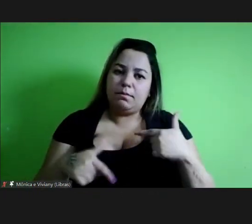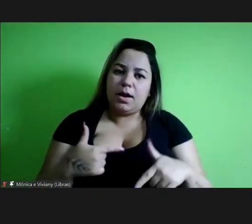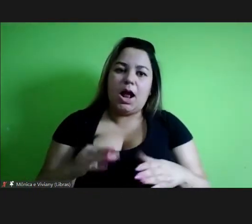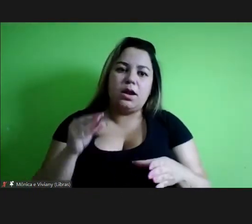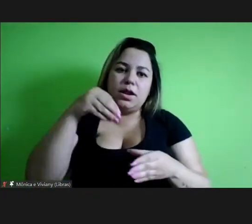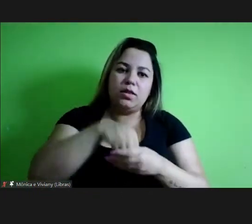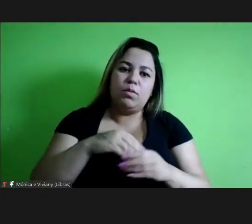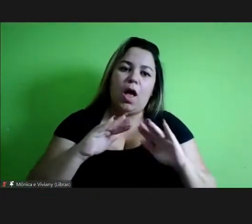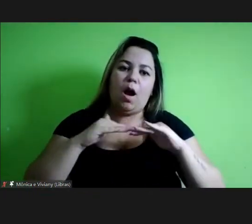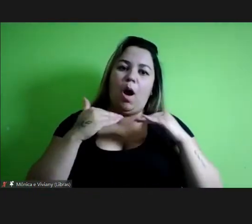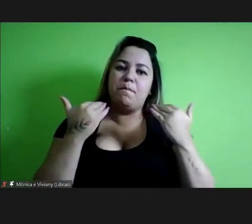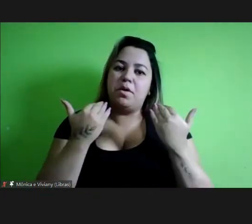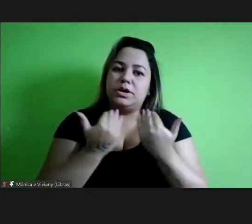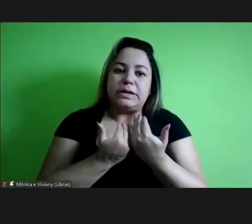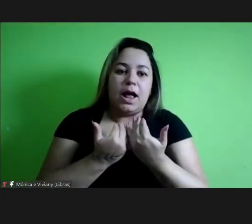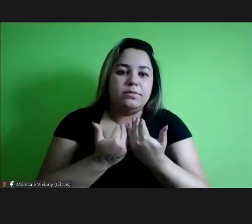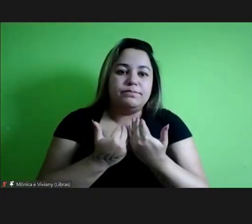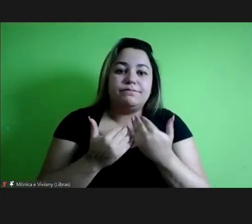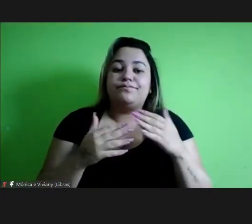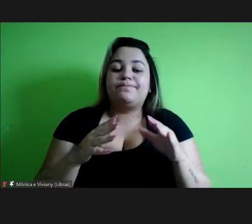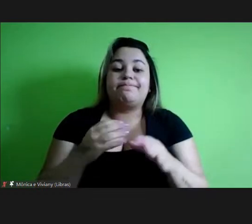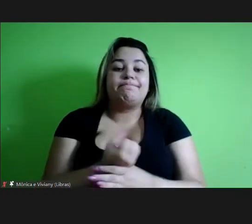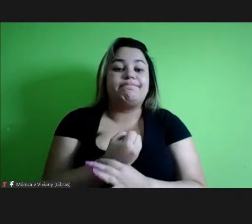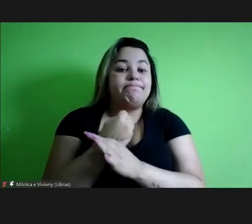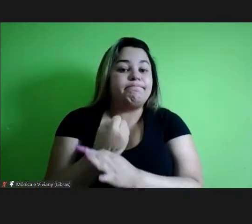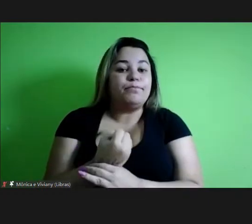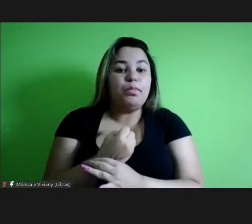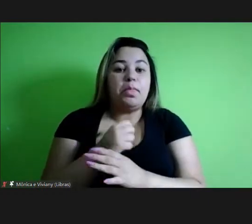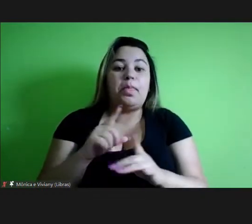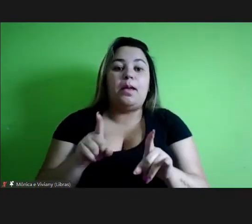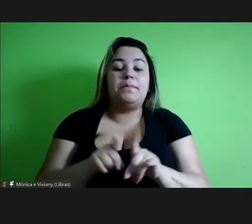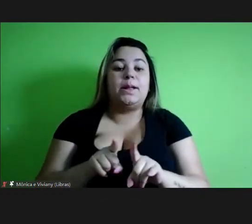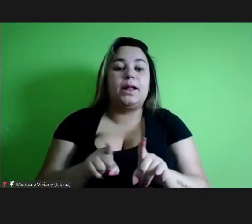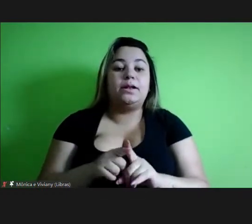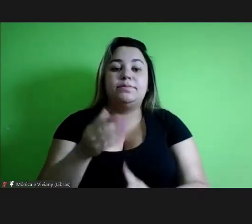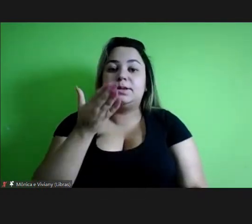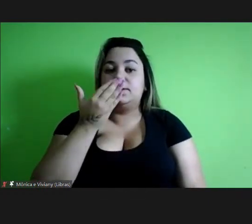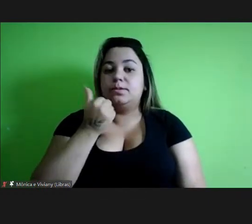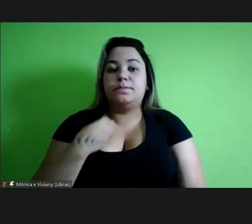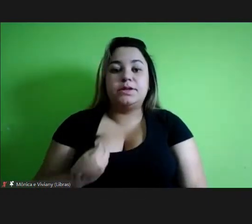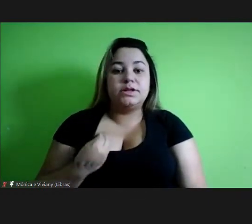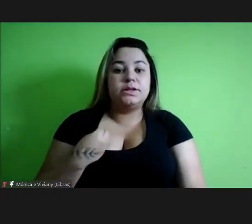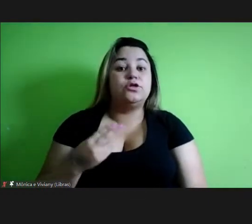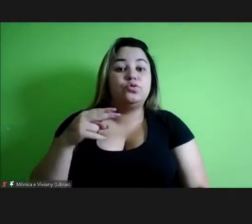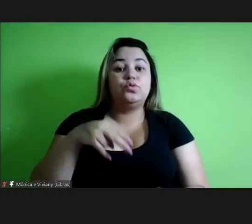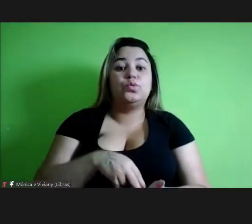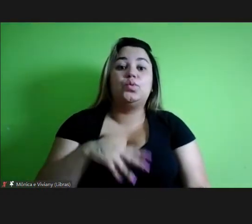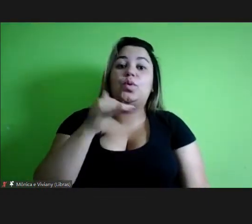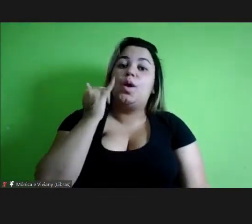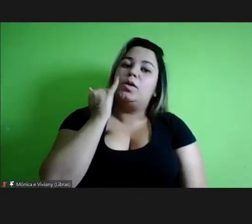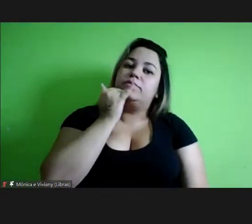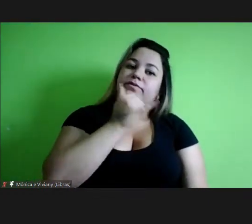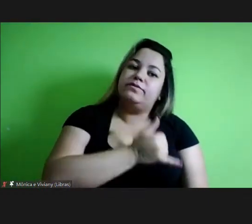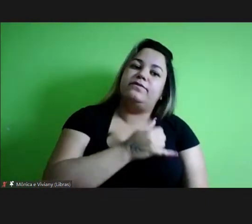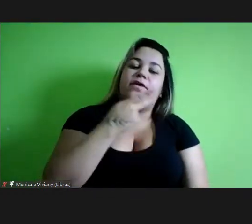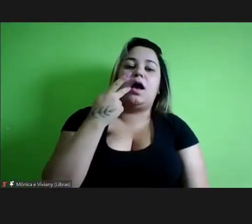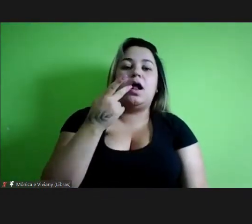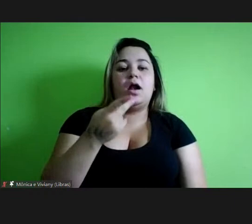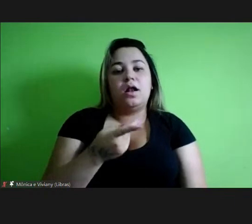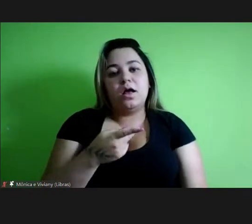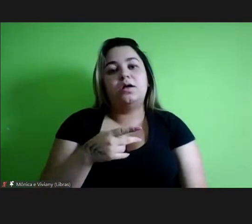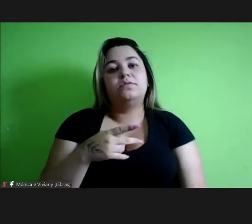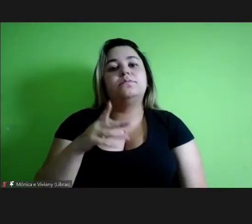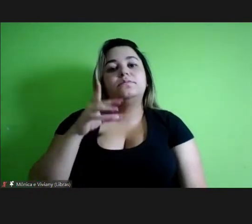and community work, how the sustainability issue is present when we